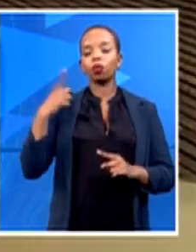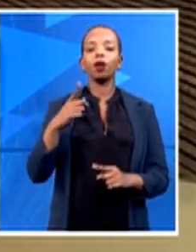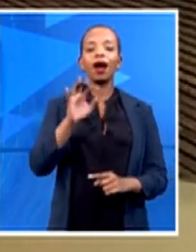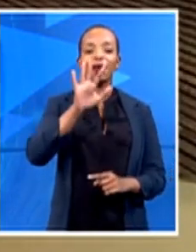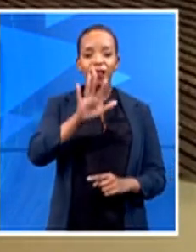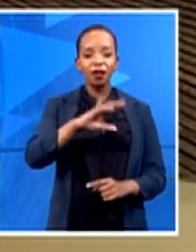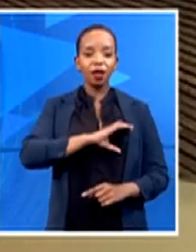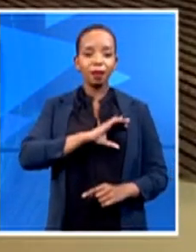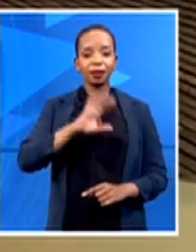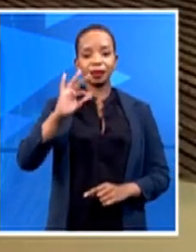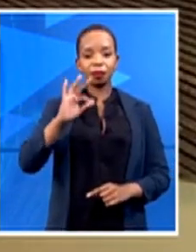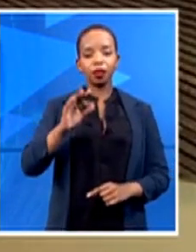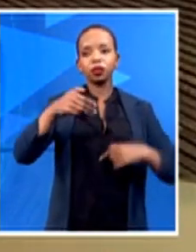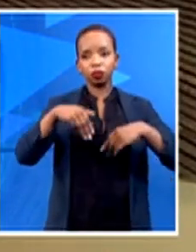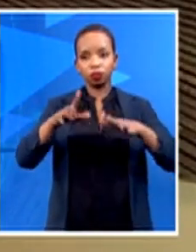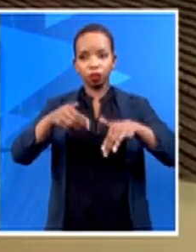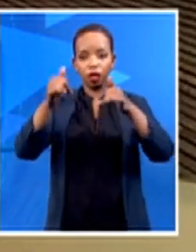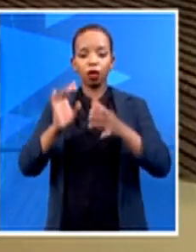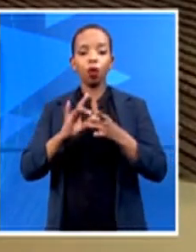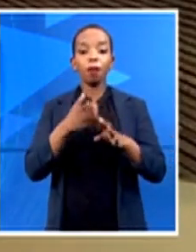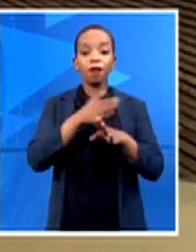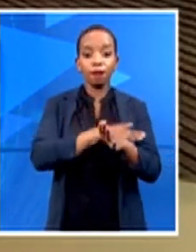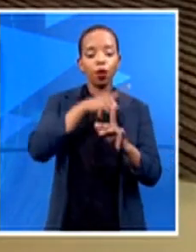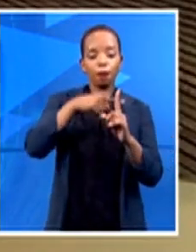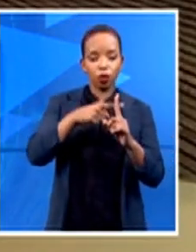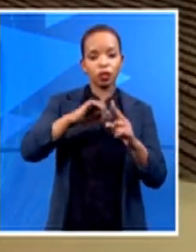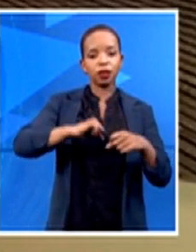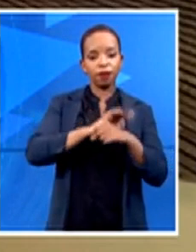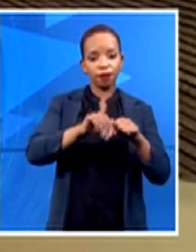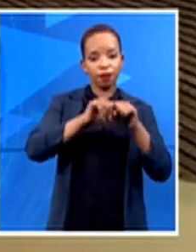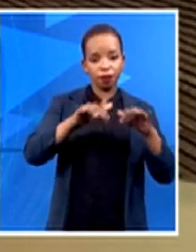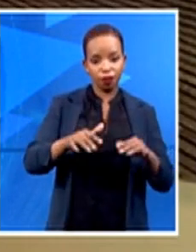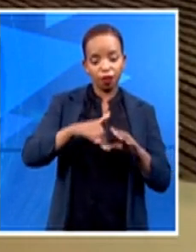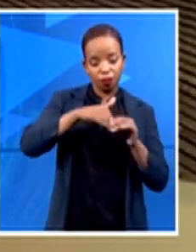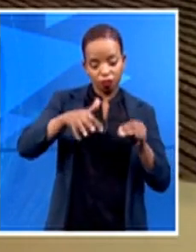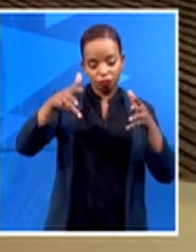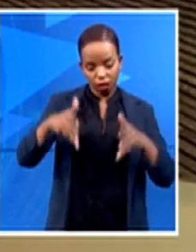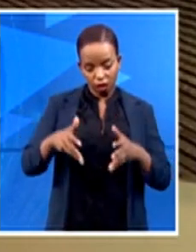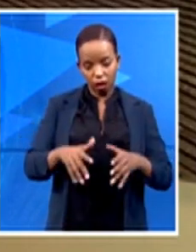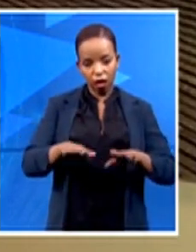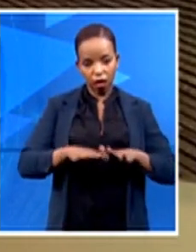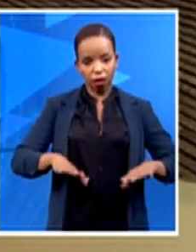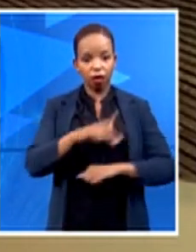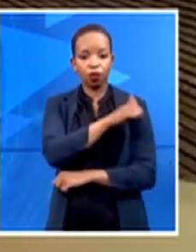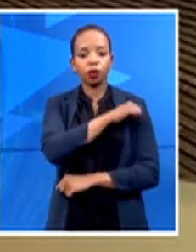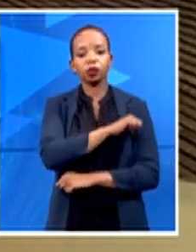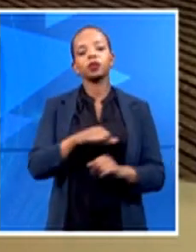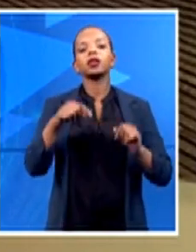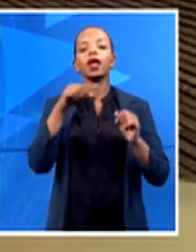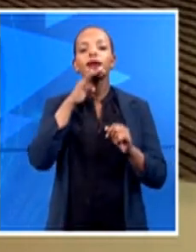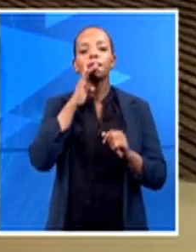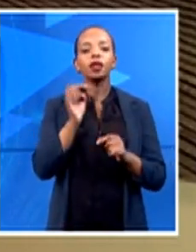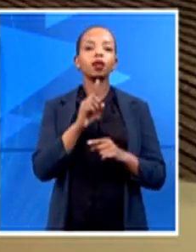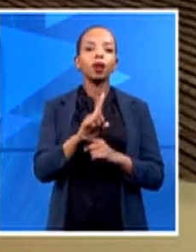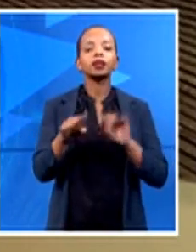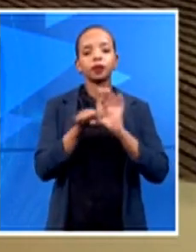COVID-19, but they walked out of the healthcare institution. And that to me is positive. We need to